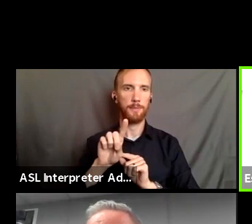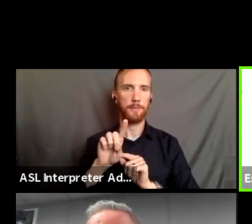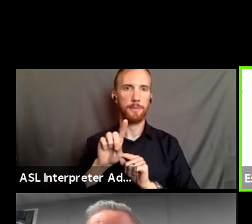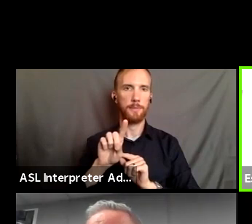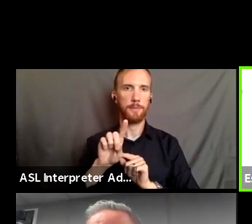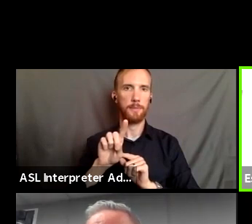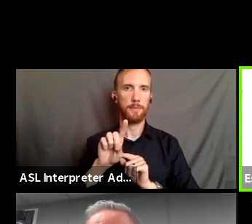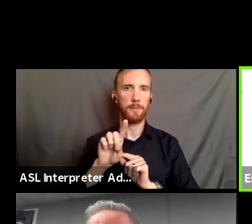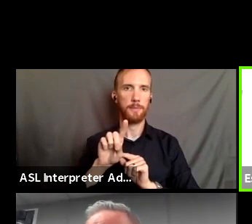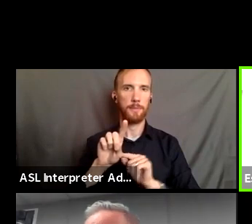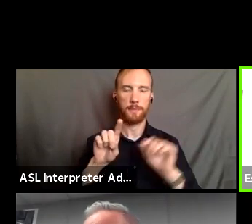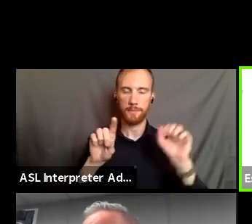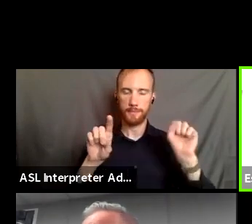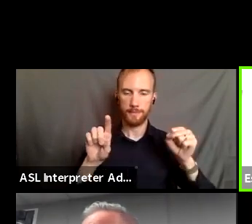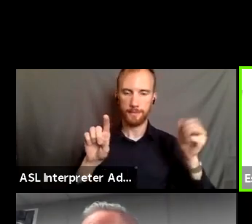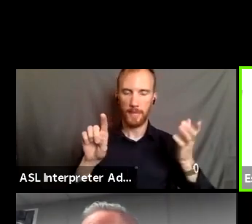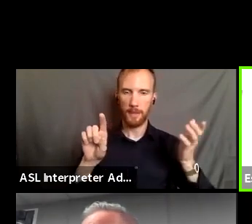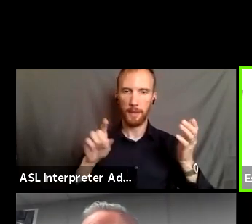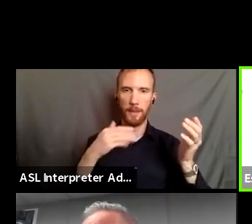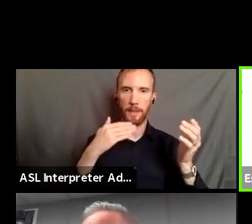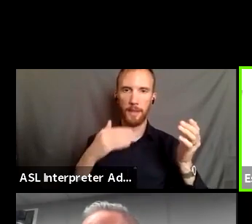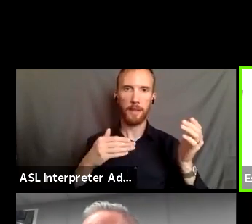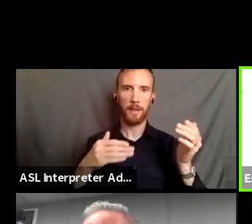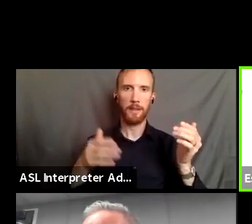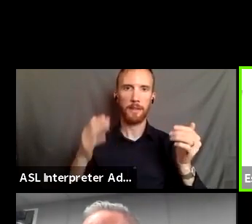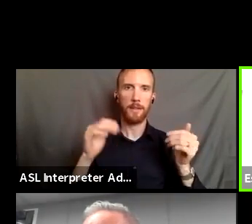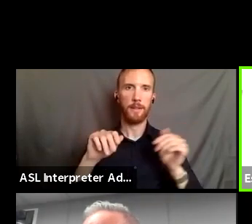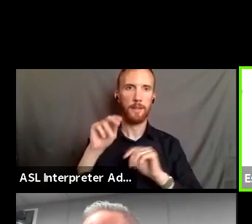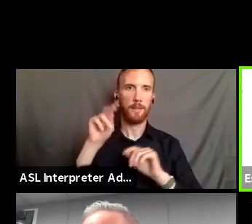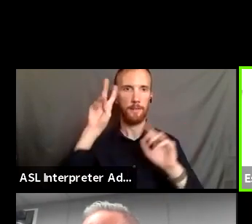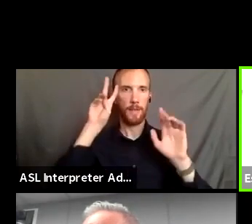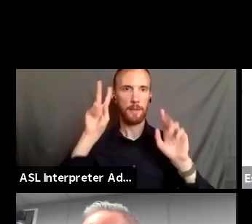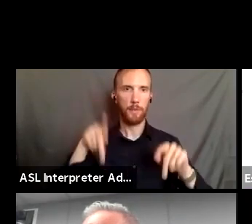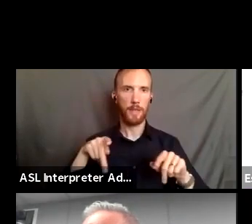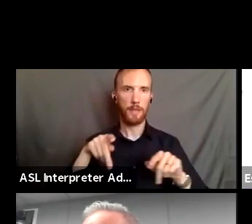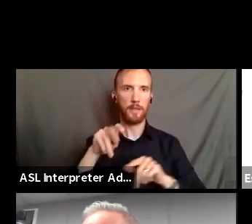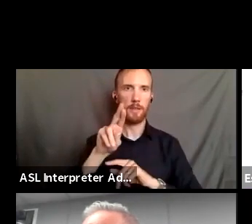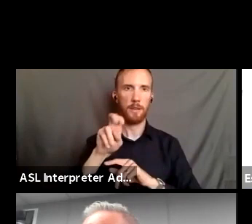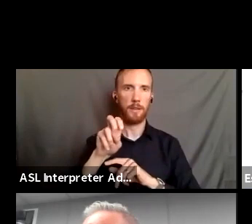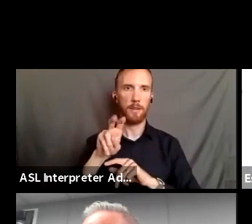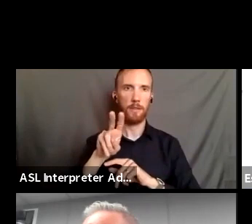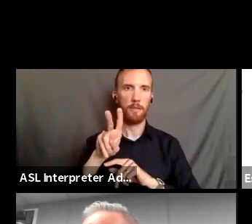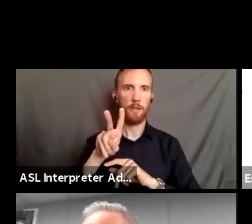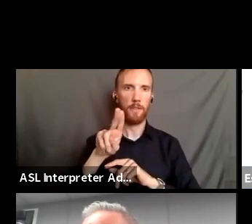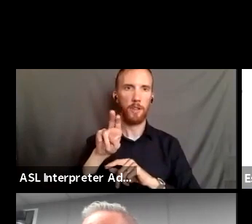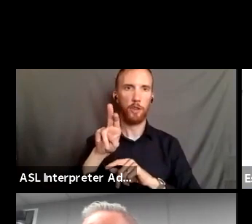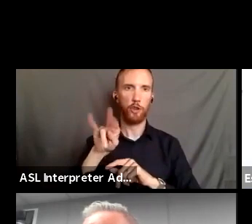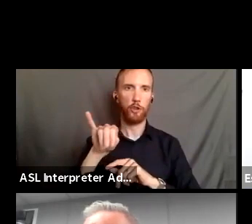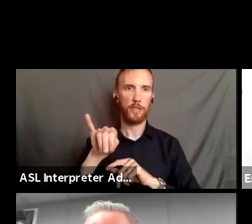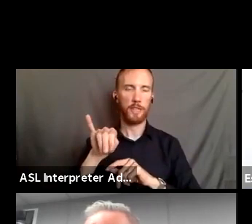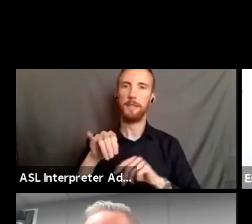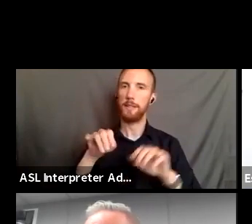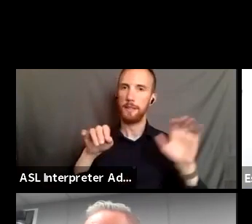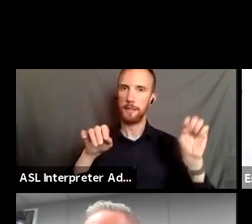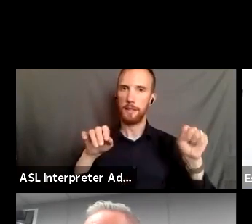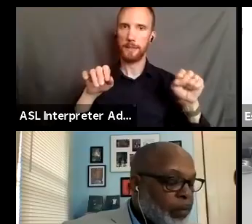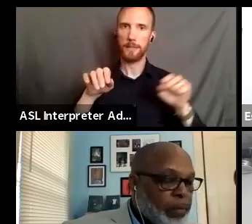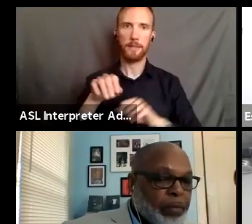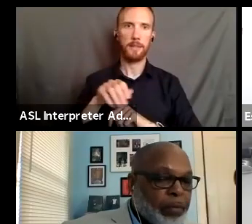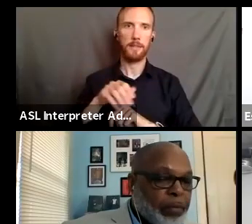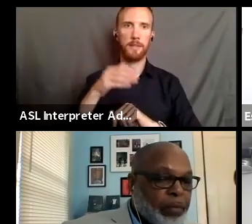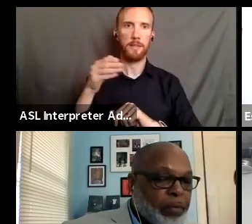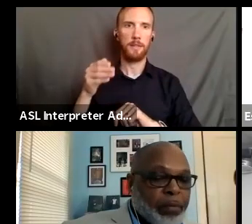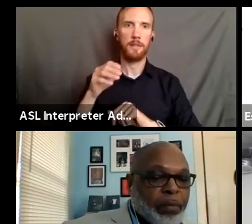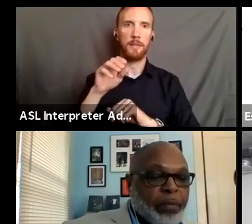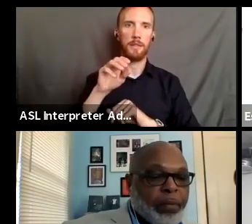member melendez thank you vice president revelery yes member tad breeland